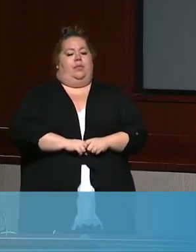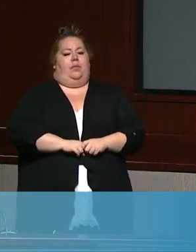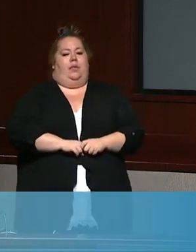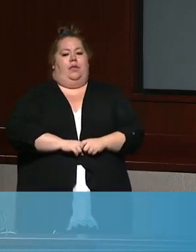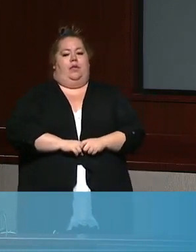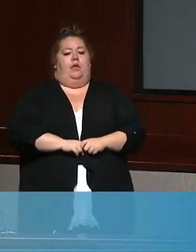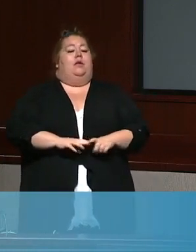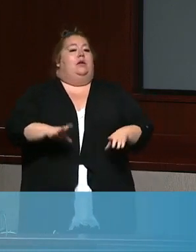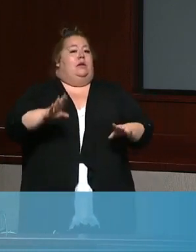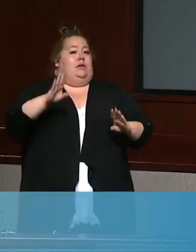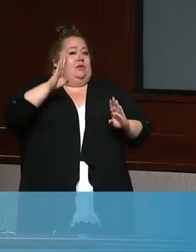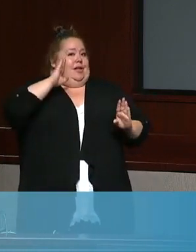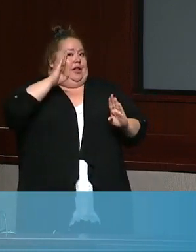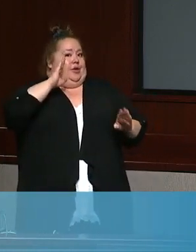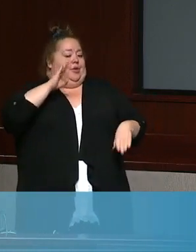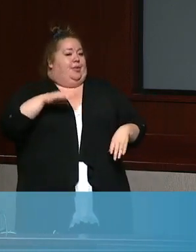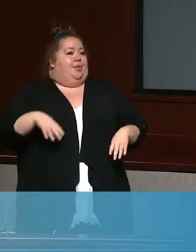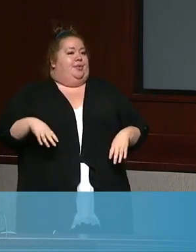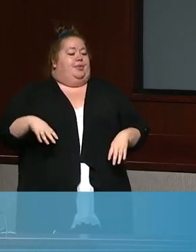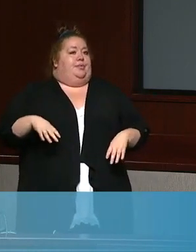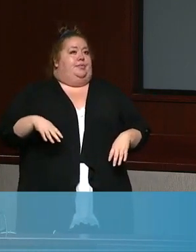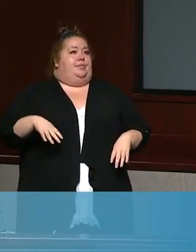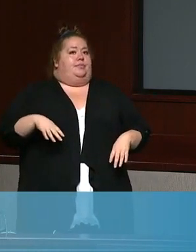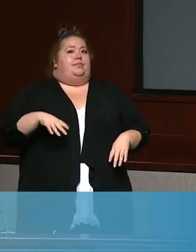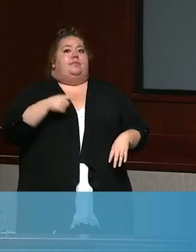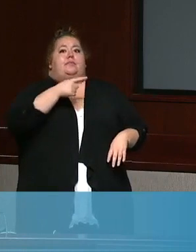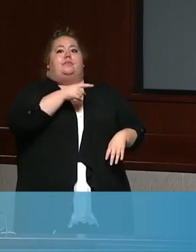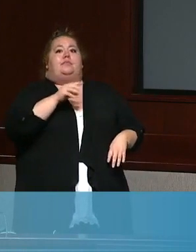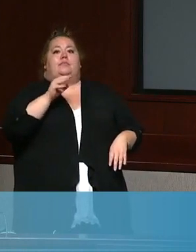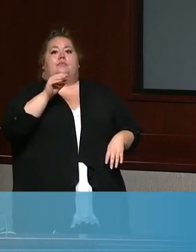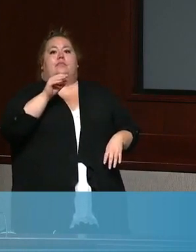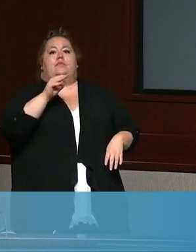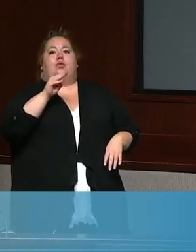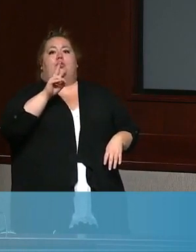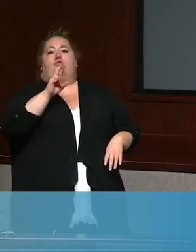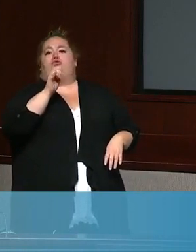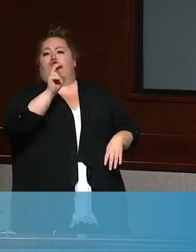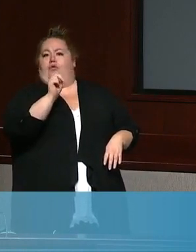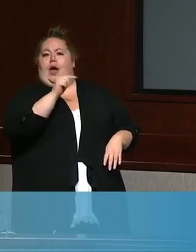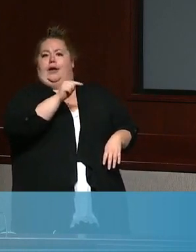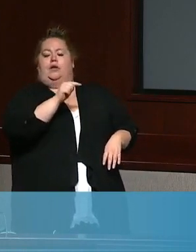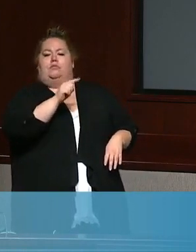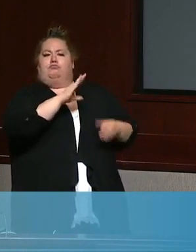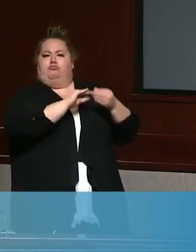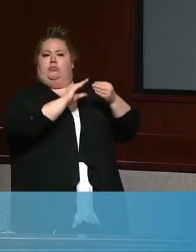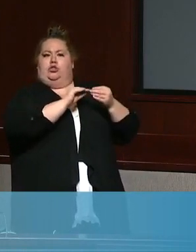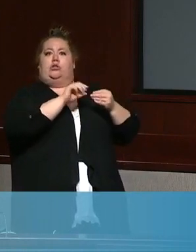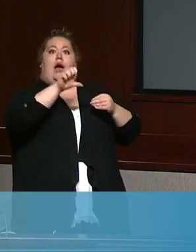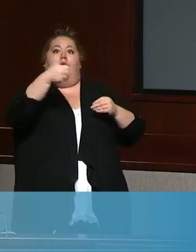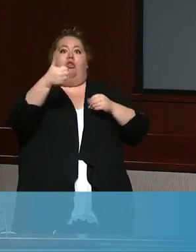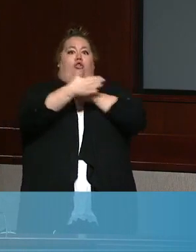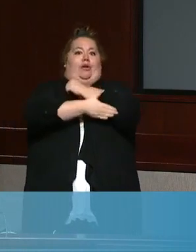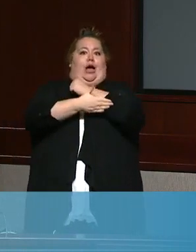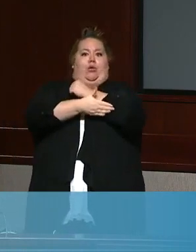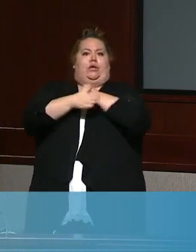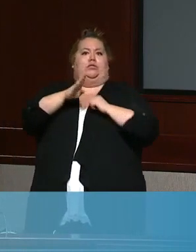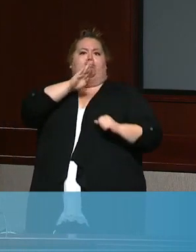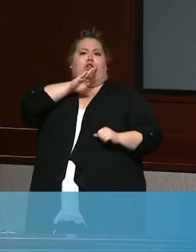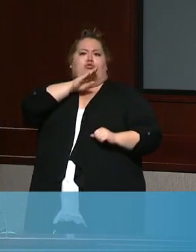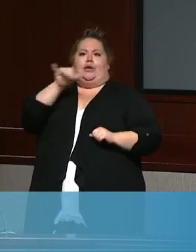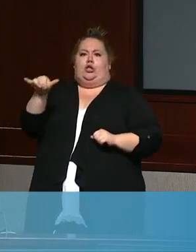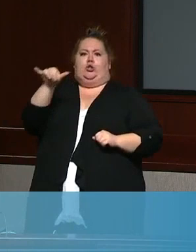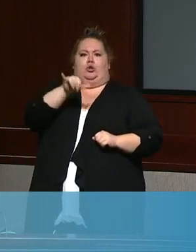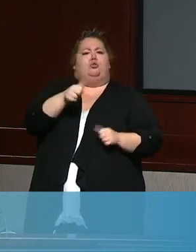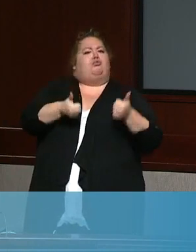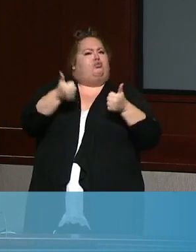Hi there, guys. Mr. Alsop said there are many other counties that are frustrated. Which ones was